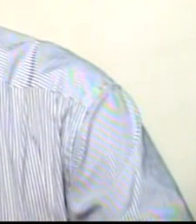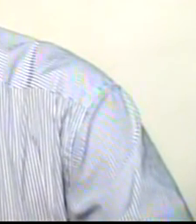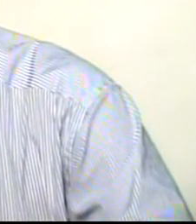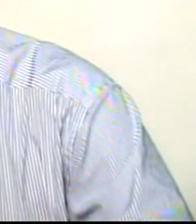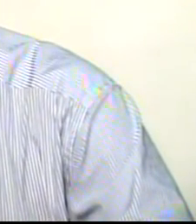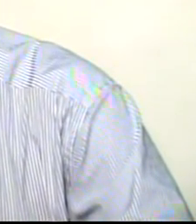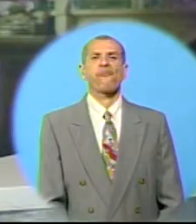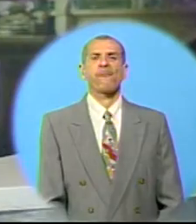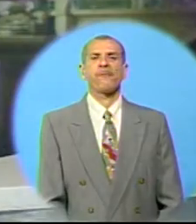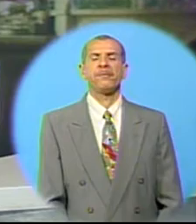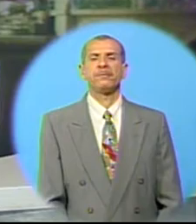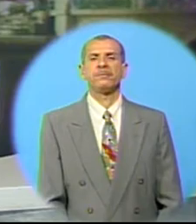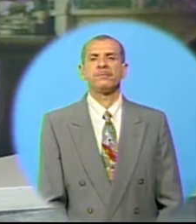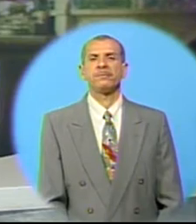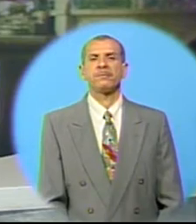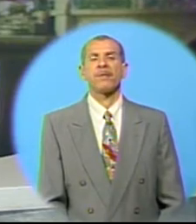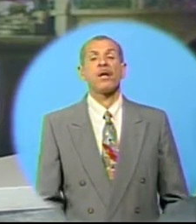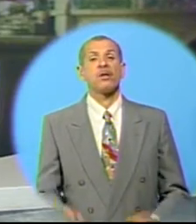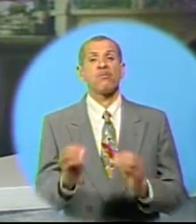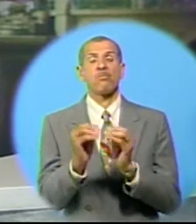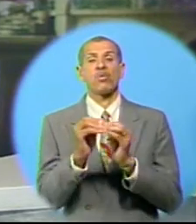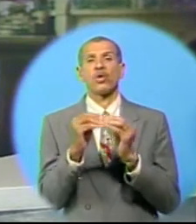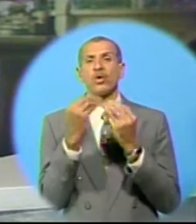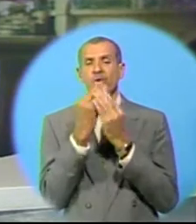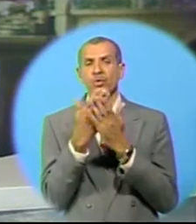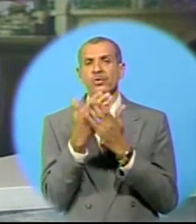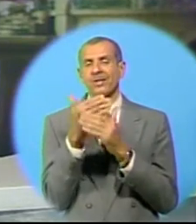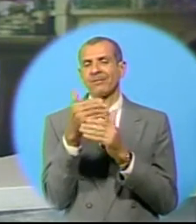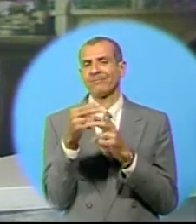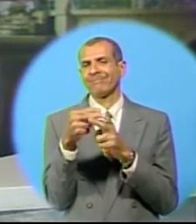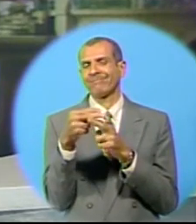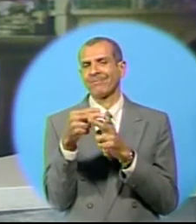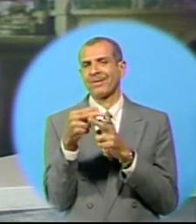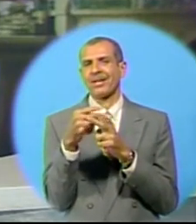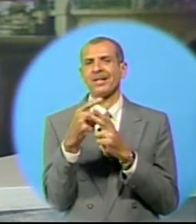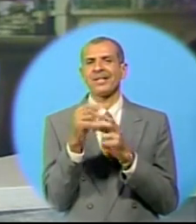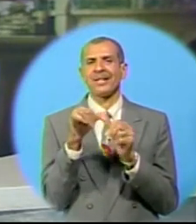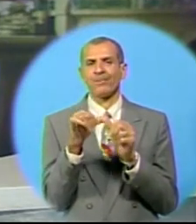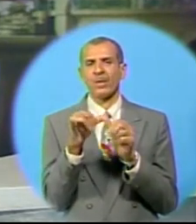on monitors. We'll have more news in just a moment. Stay with us.